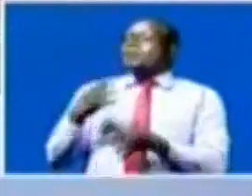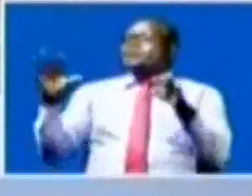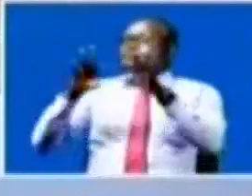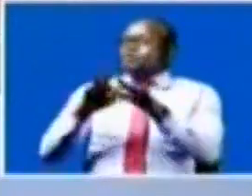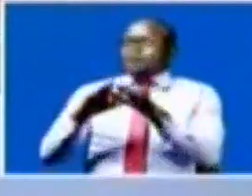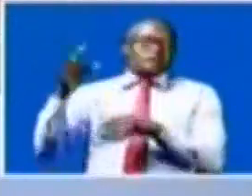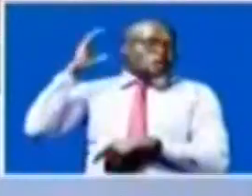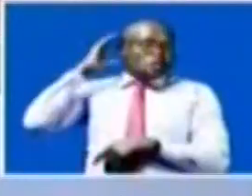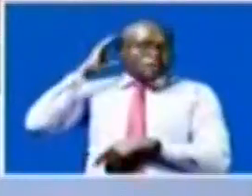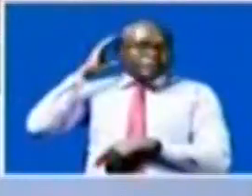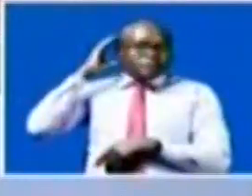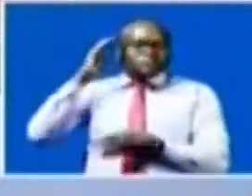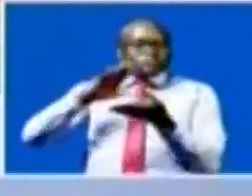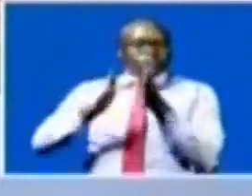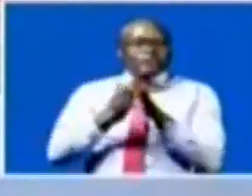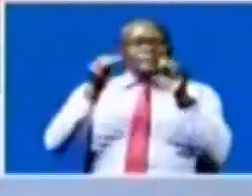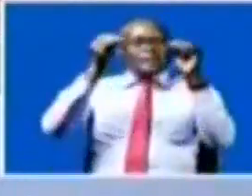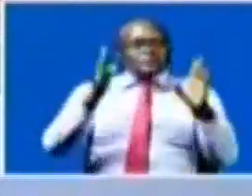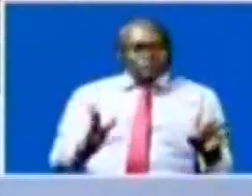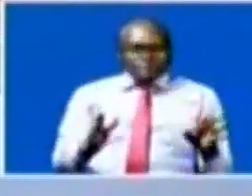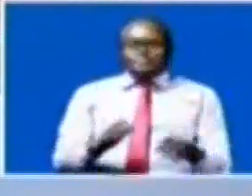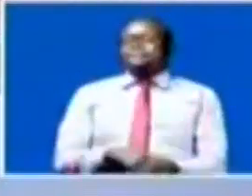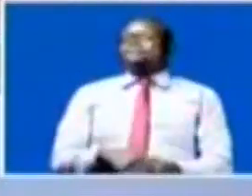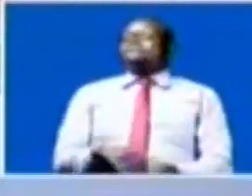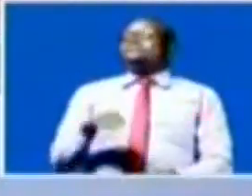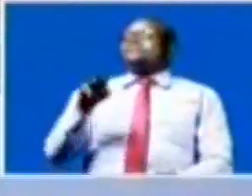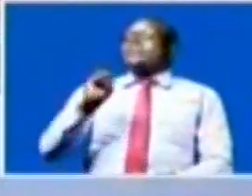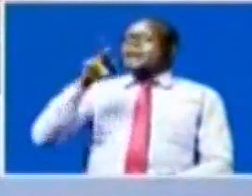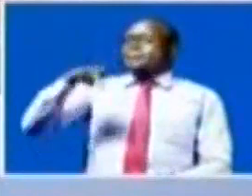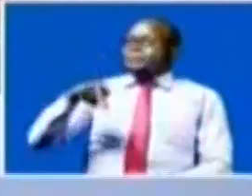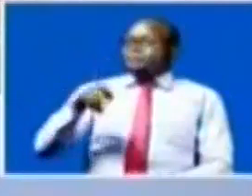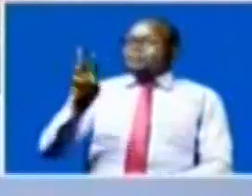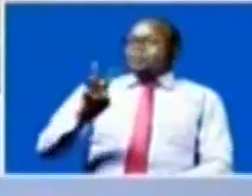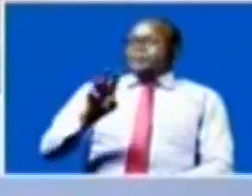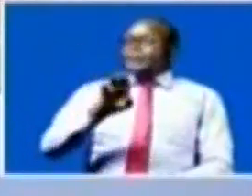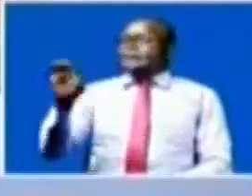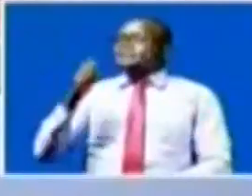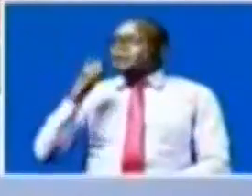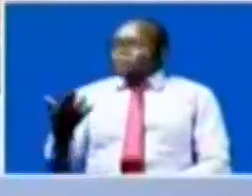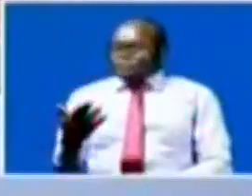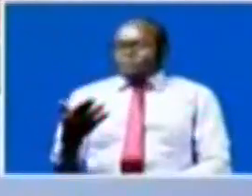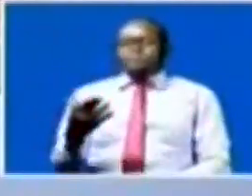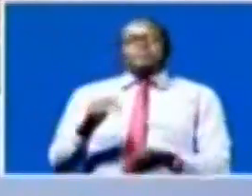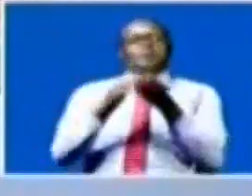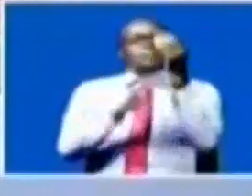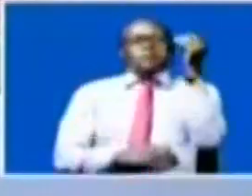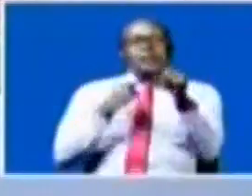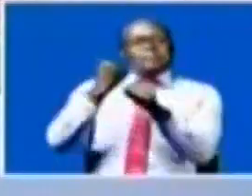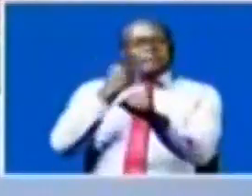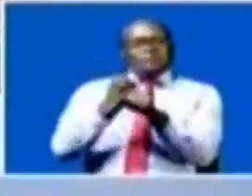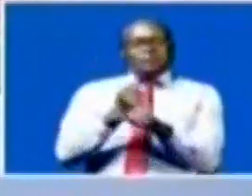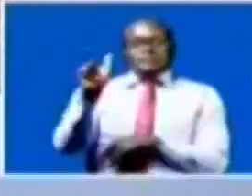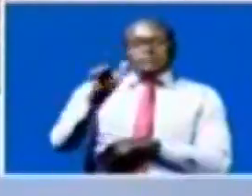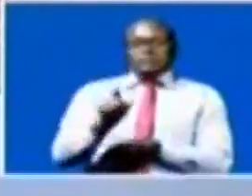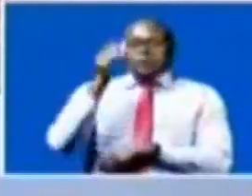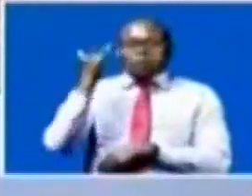join colleges to pursue teaching courses. Wajir East Member of Parliament Rashid Amin says the poor performance recorded in the region was